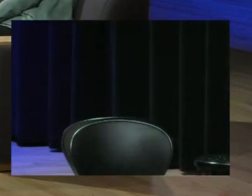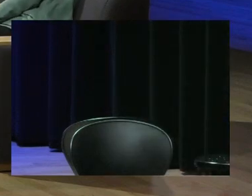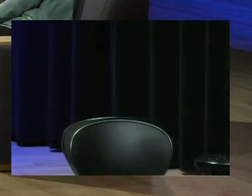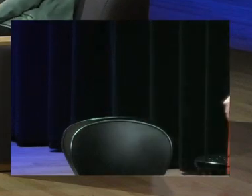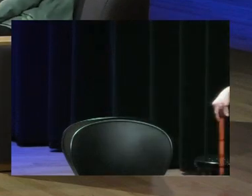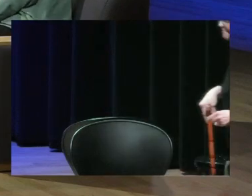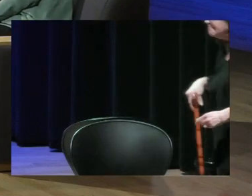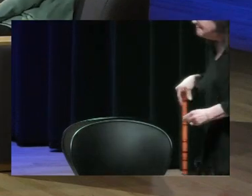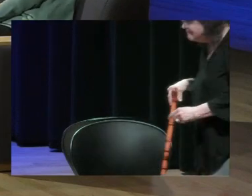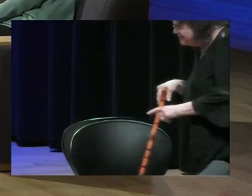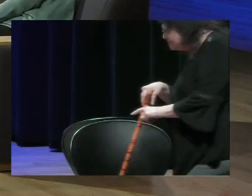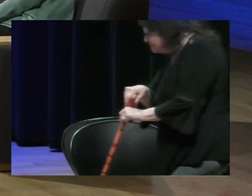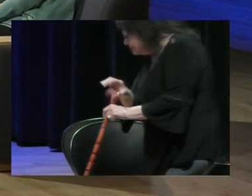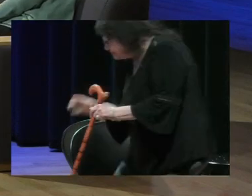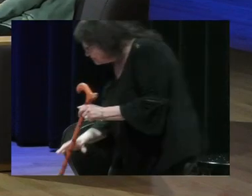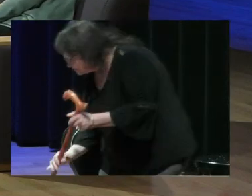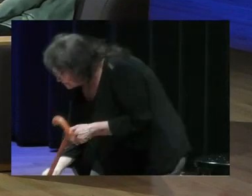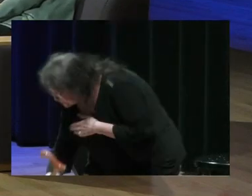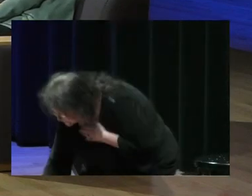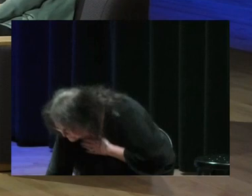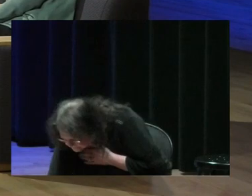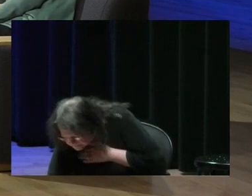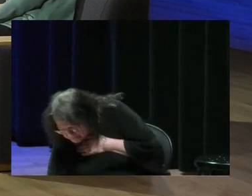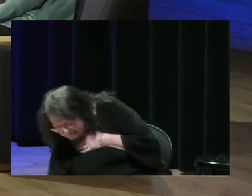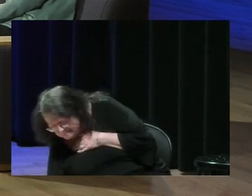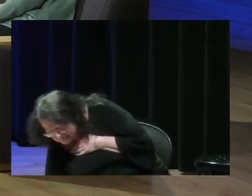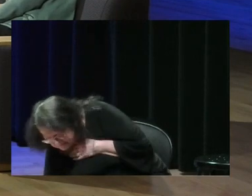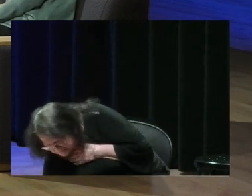Oh, applause, yes. Thank you.